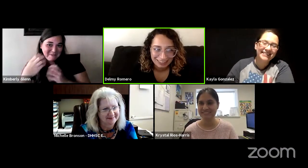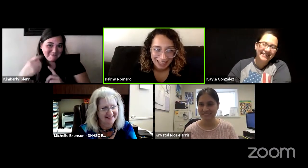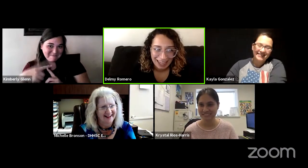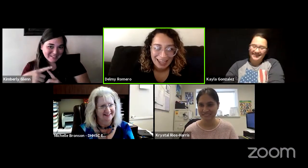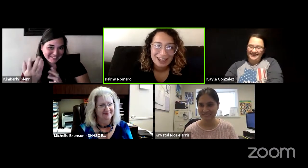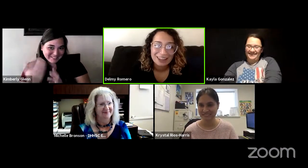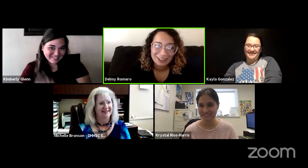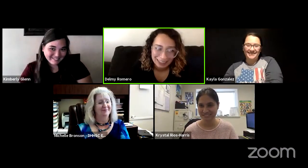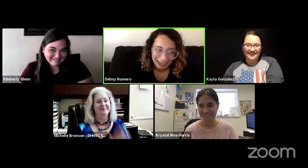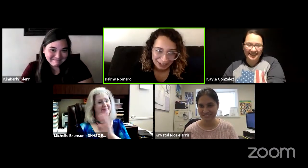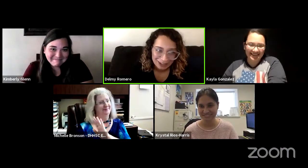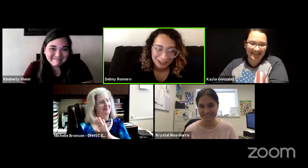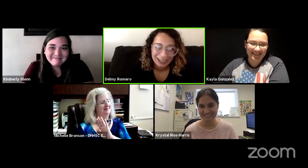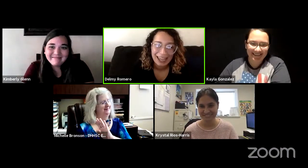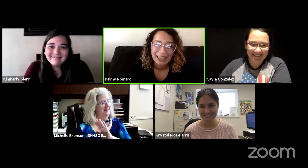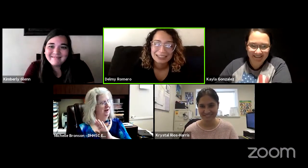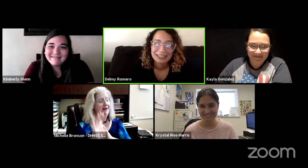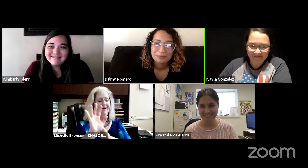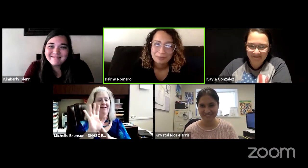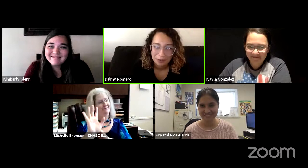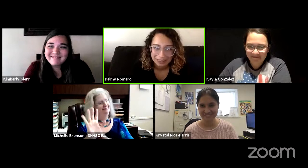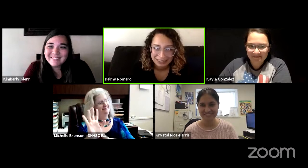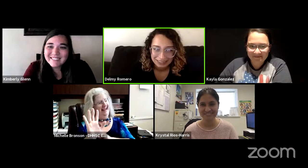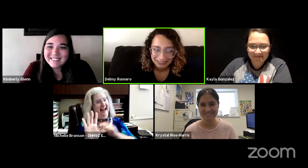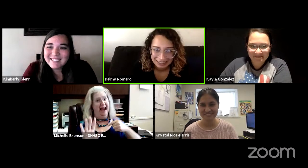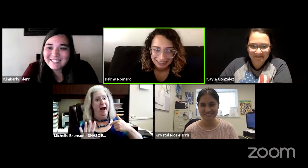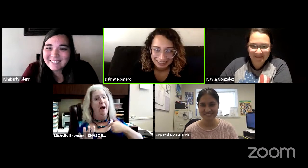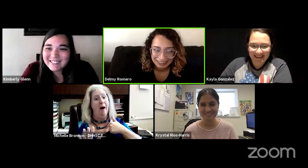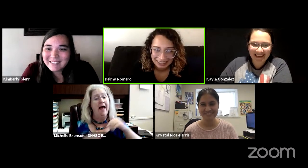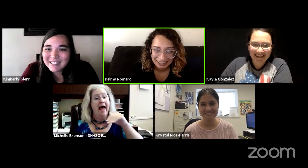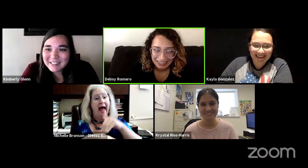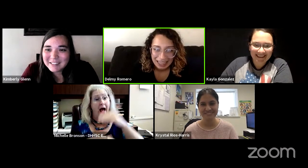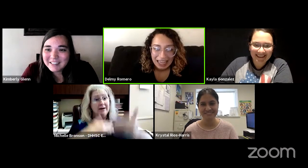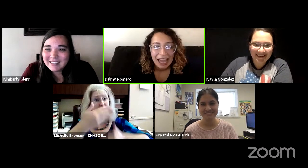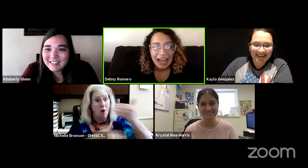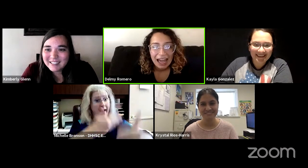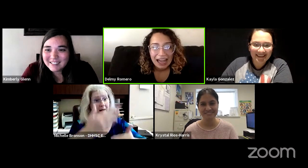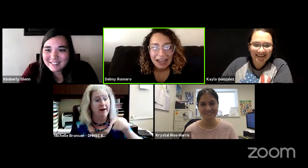Michelle, another category and points.